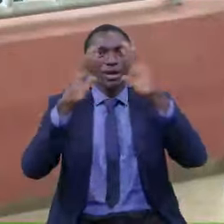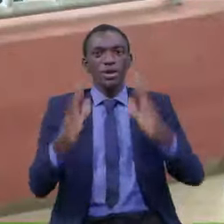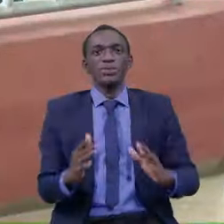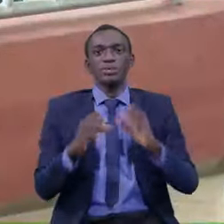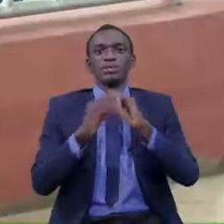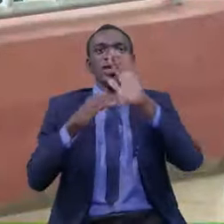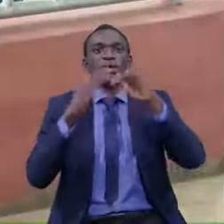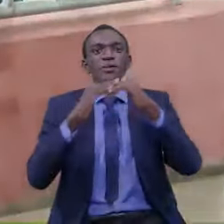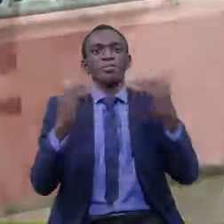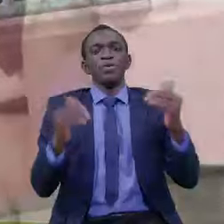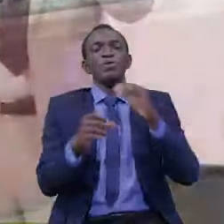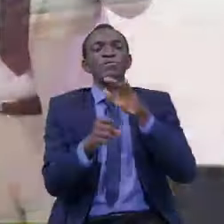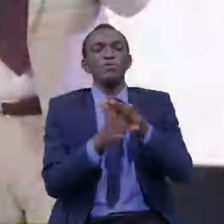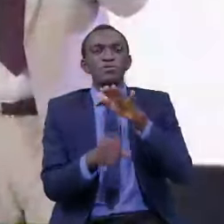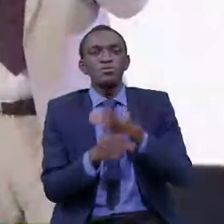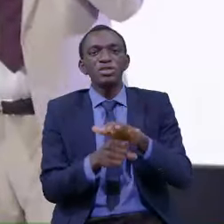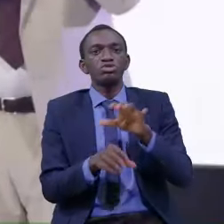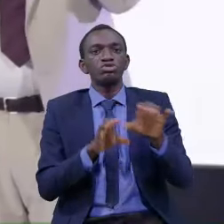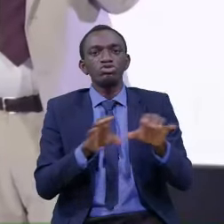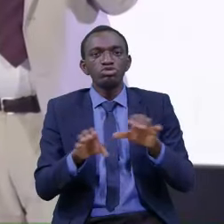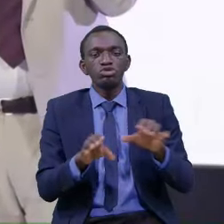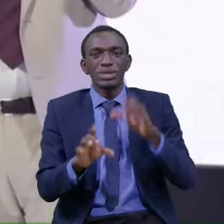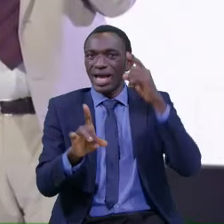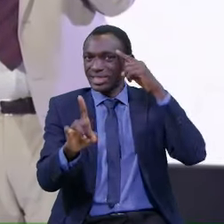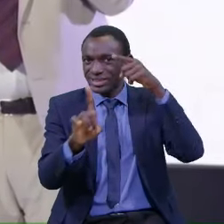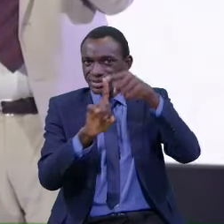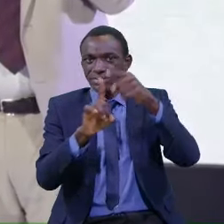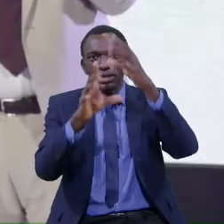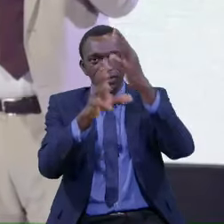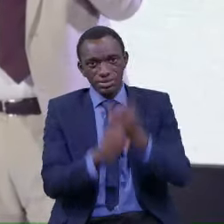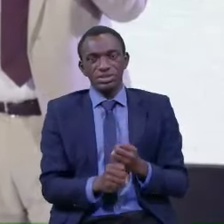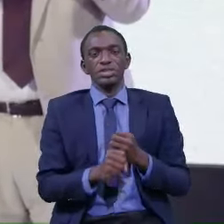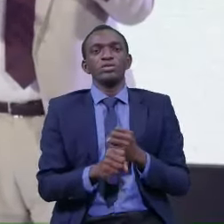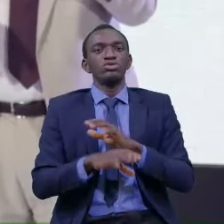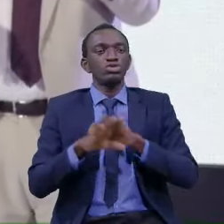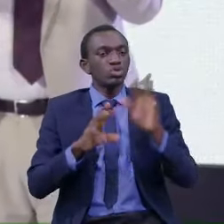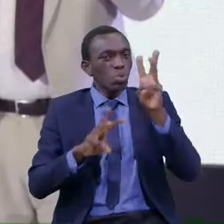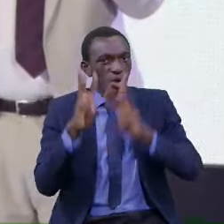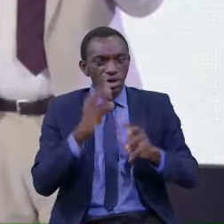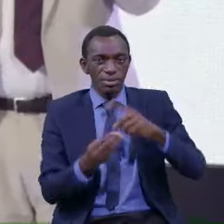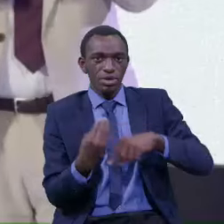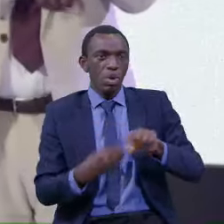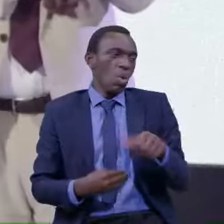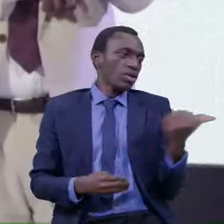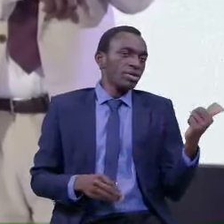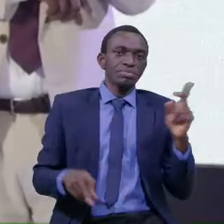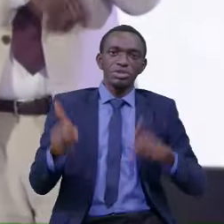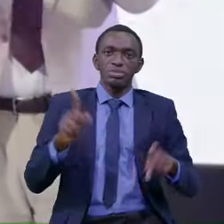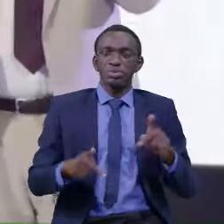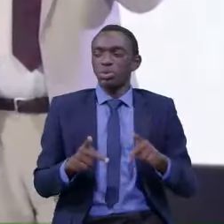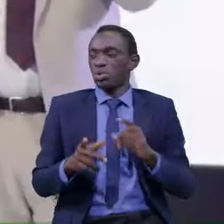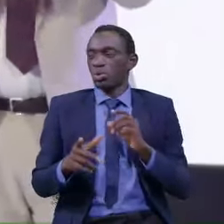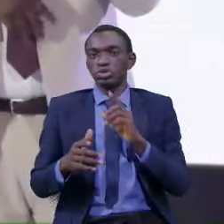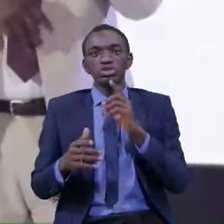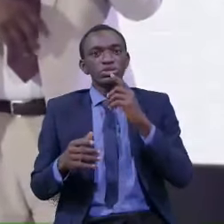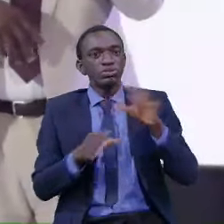Fulfill the goal. Don't look here and look there. Don't bother about what anybody does or says. Be a man of a